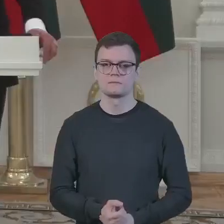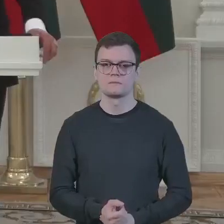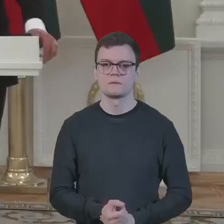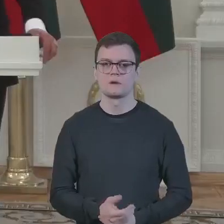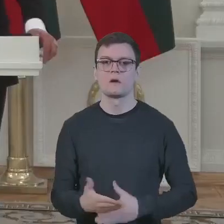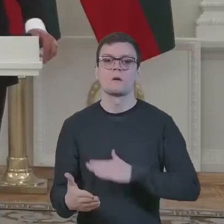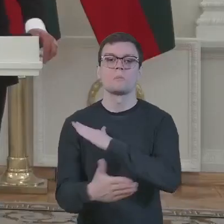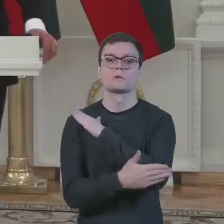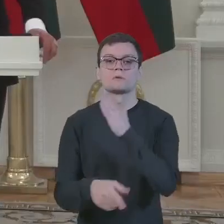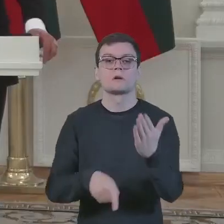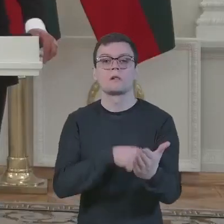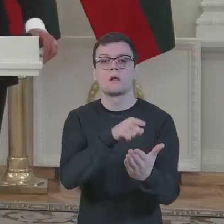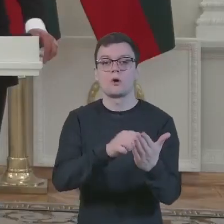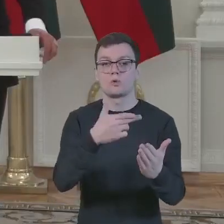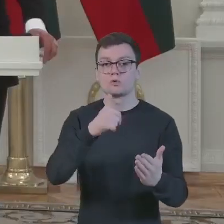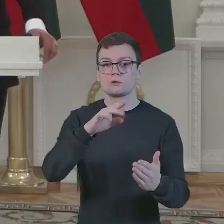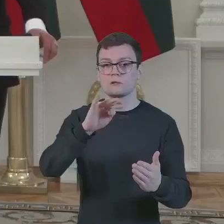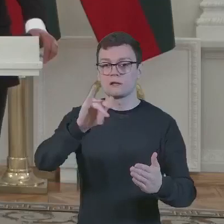One more question, please.